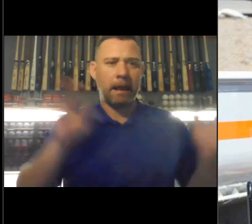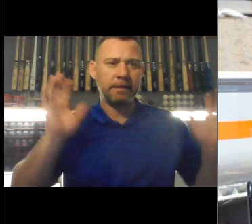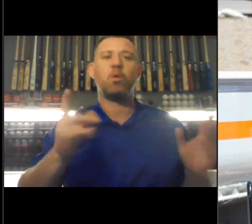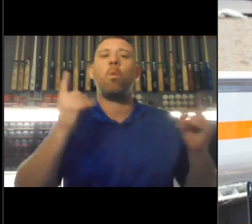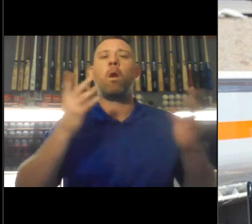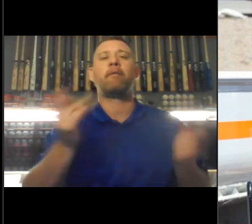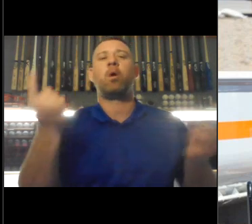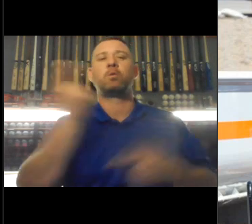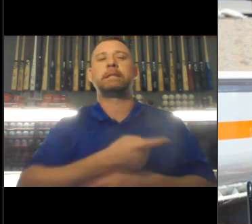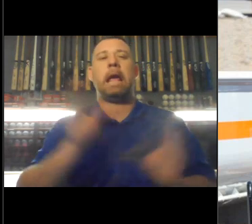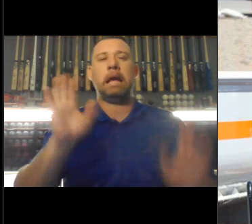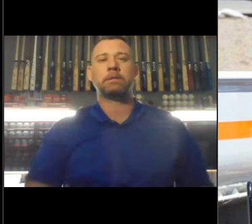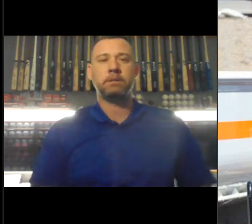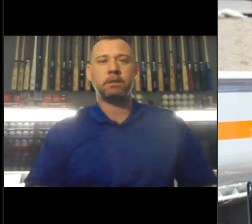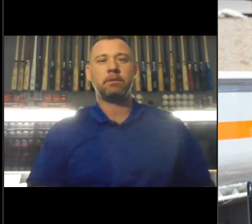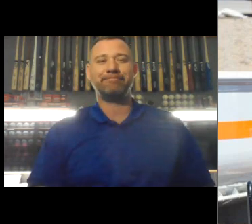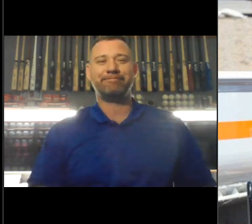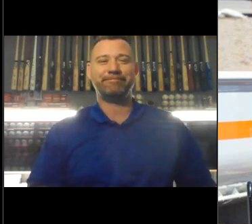I guess, right?